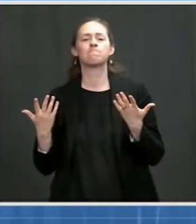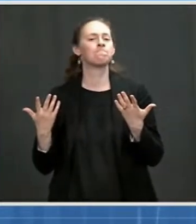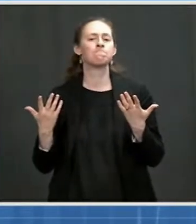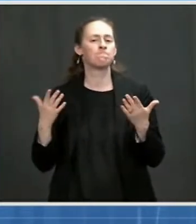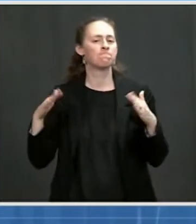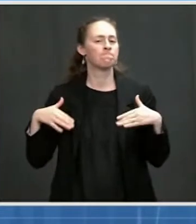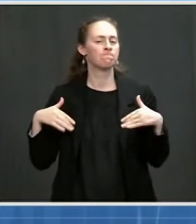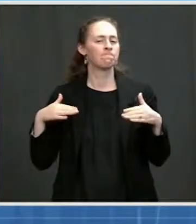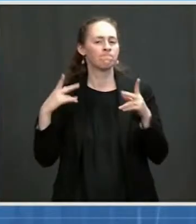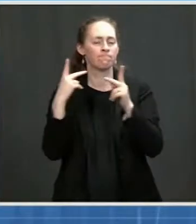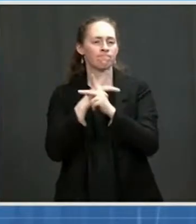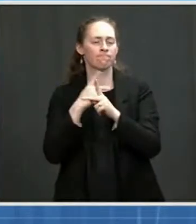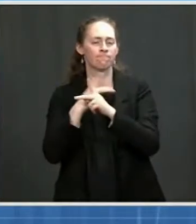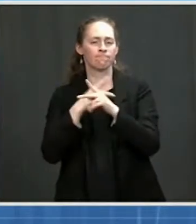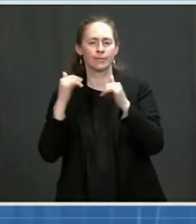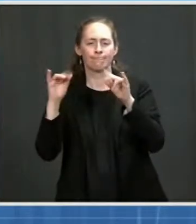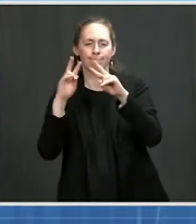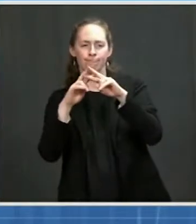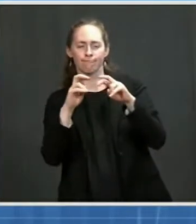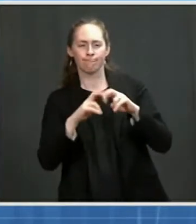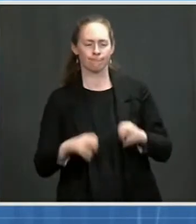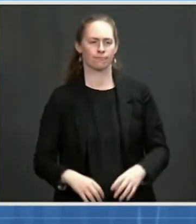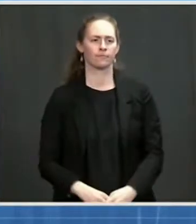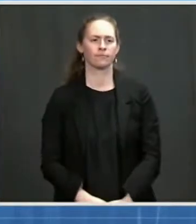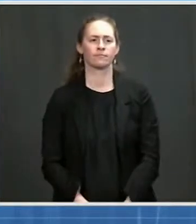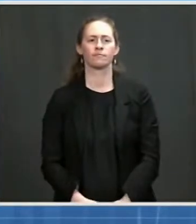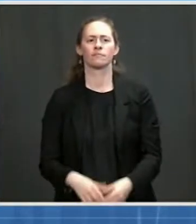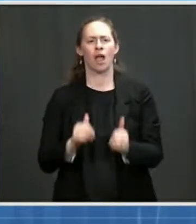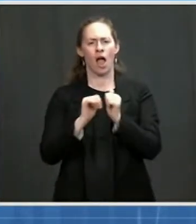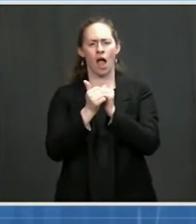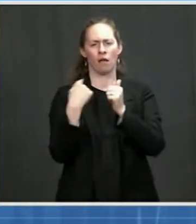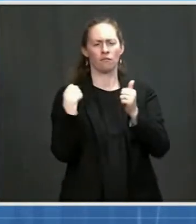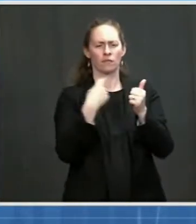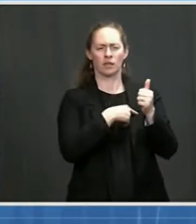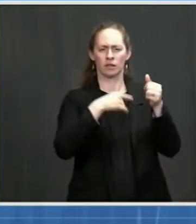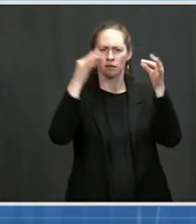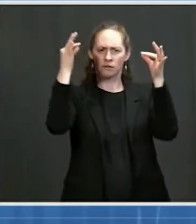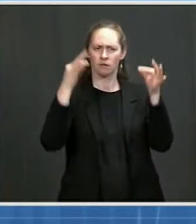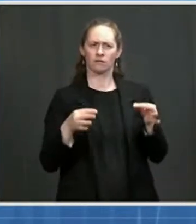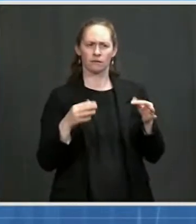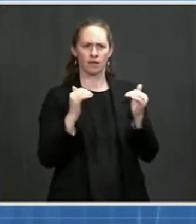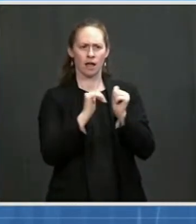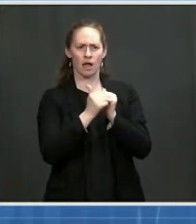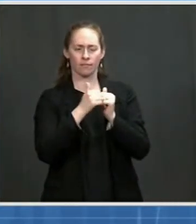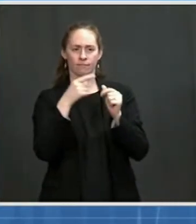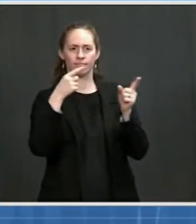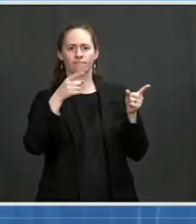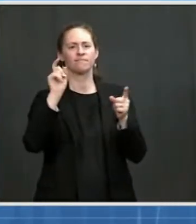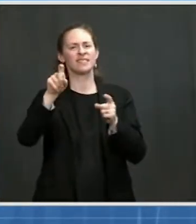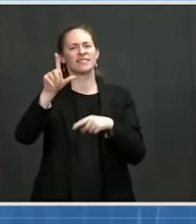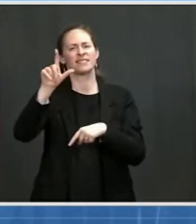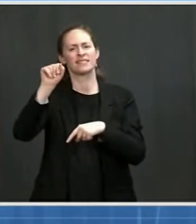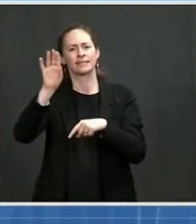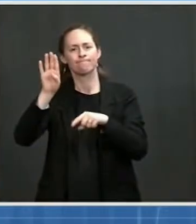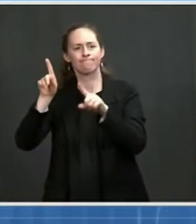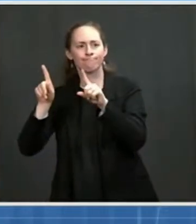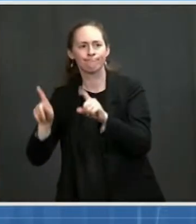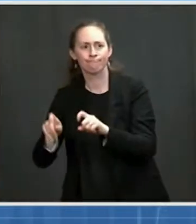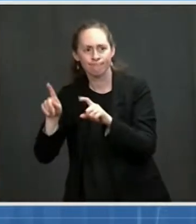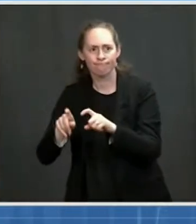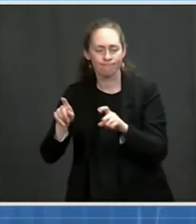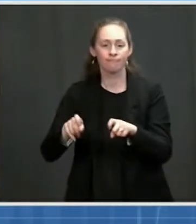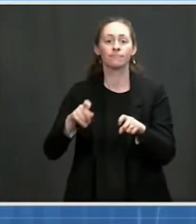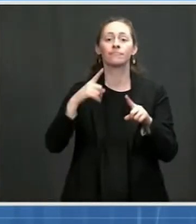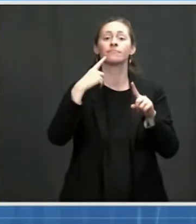determine that. One is from a laboratory correlative immunity way, and the other is from the clinical observation. The correlative